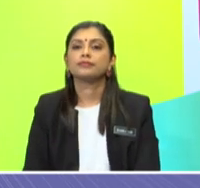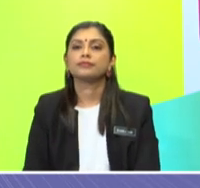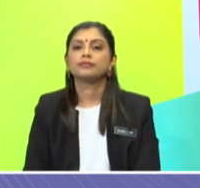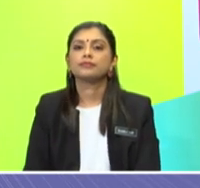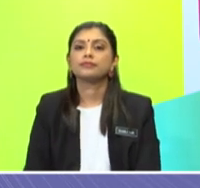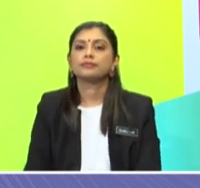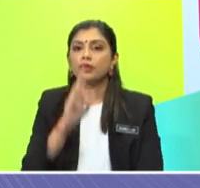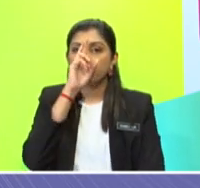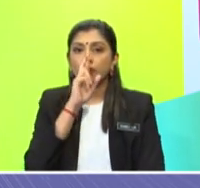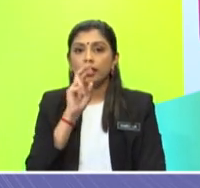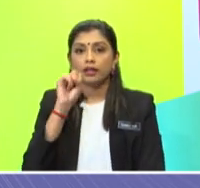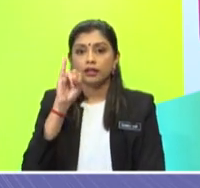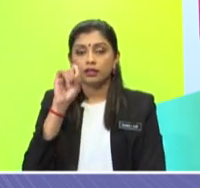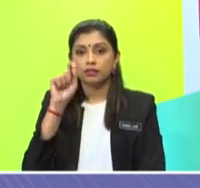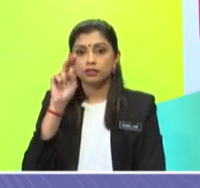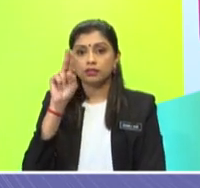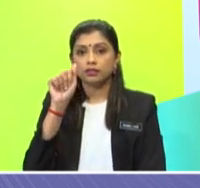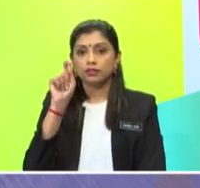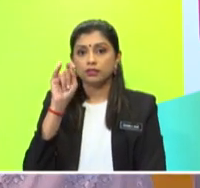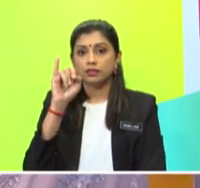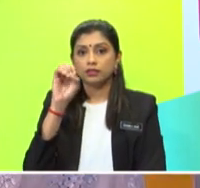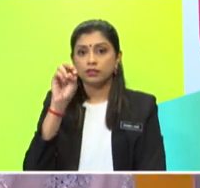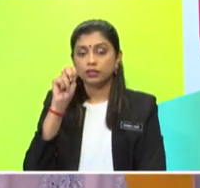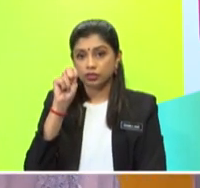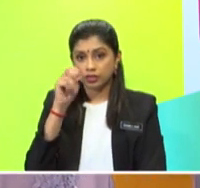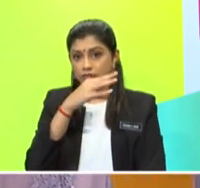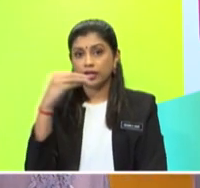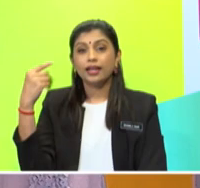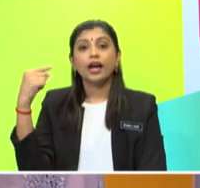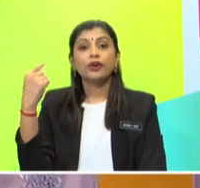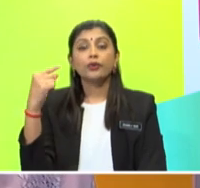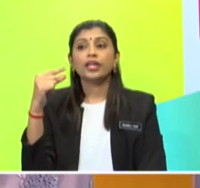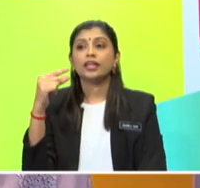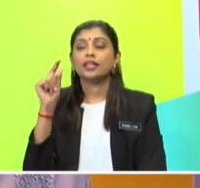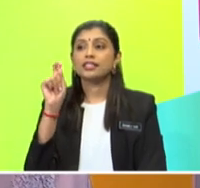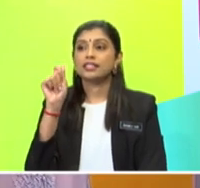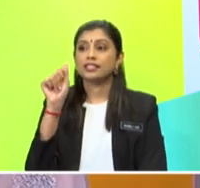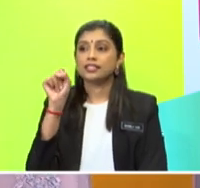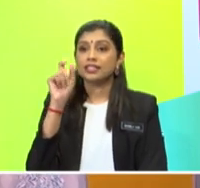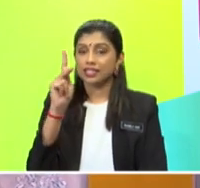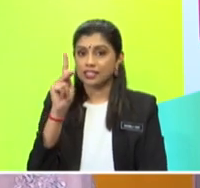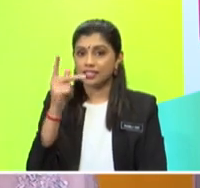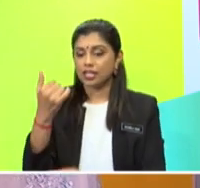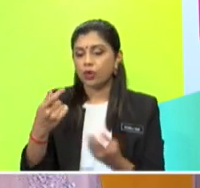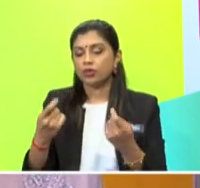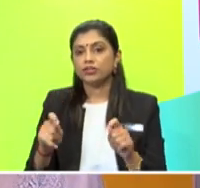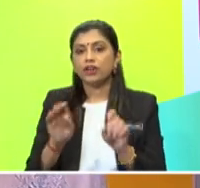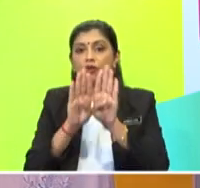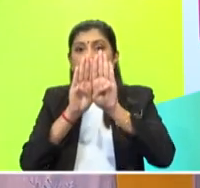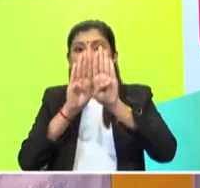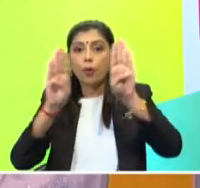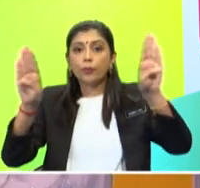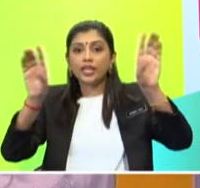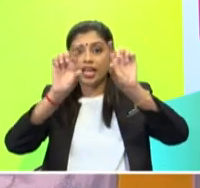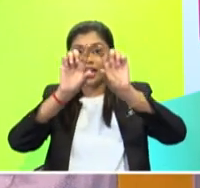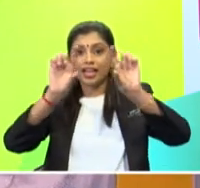in Malaysia. All right, now, who wants to give it a try to share us your opening line using the templates that I just shared on the screen?